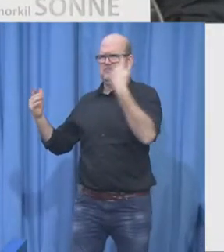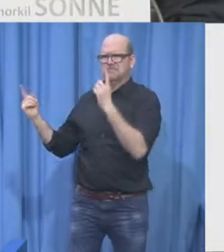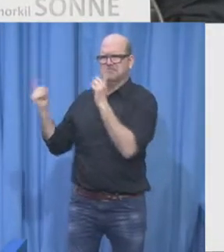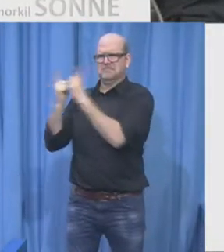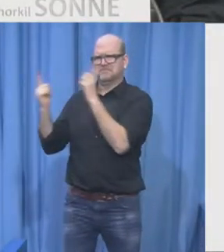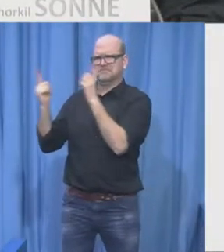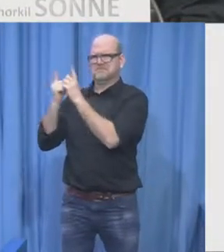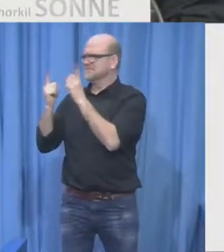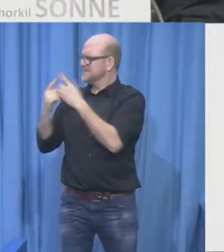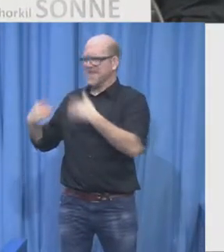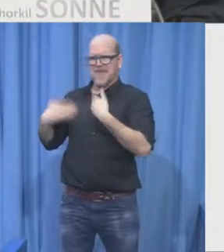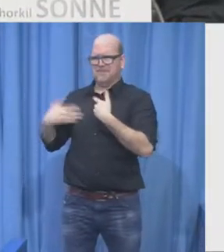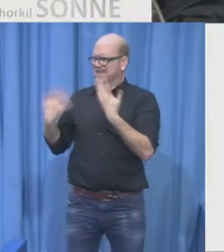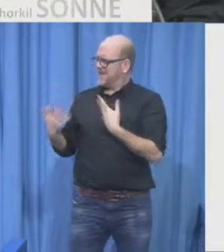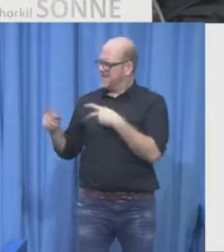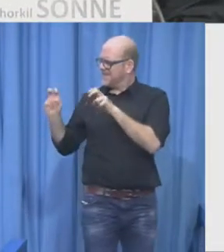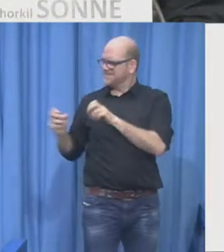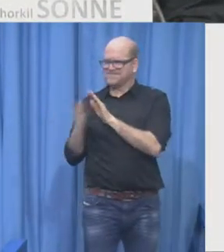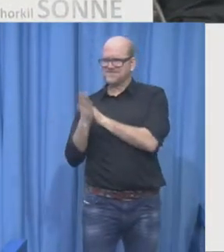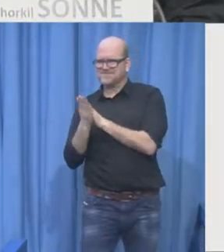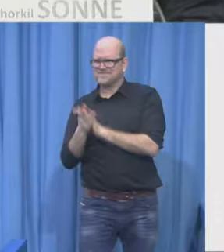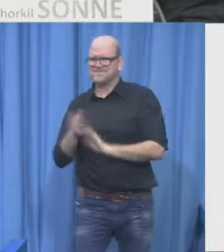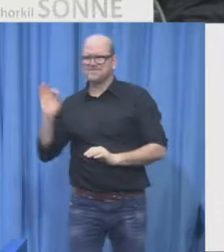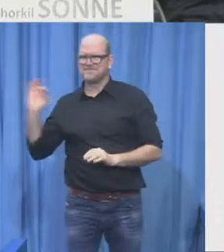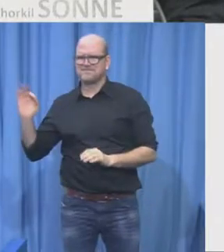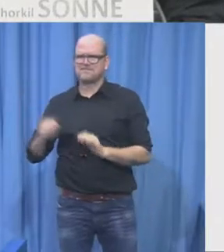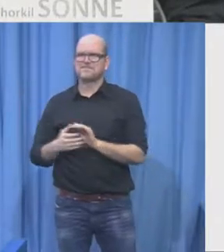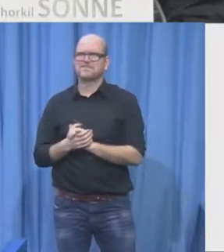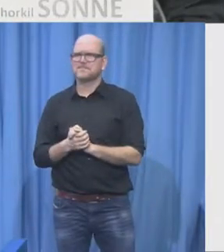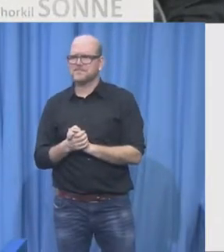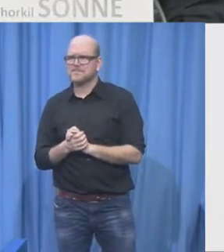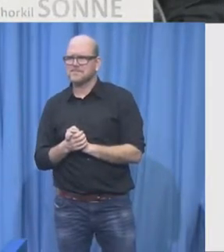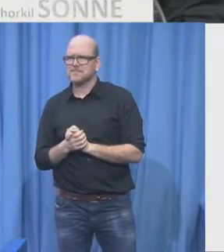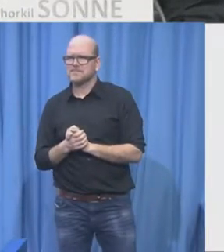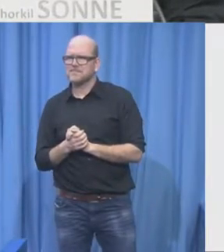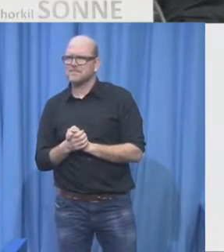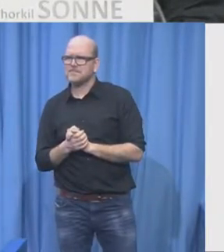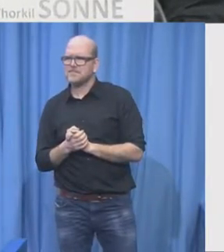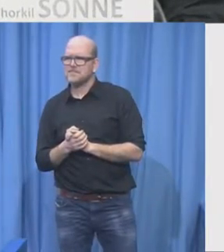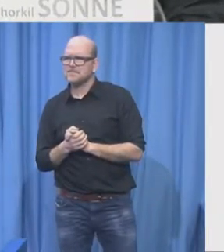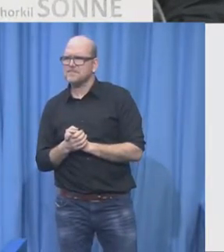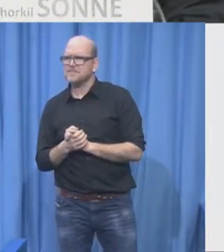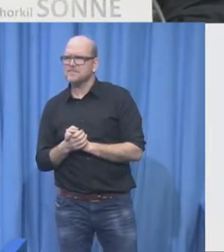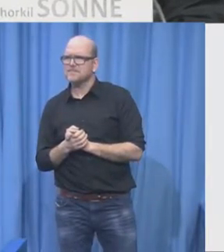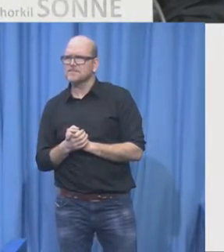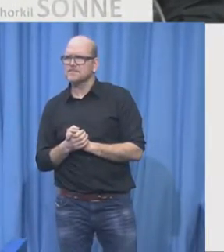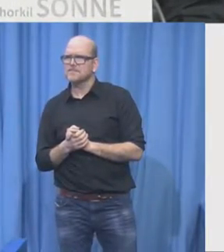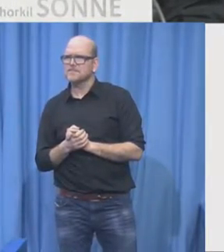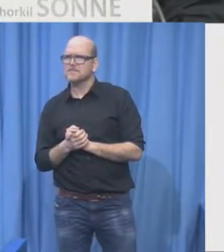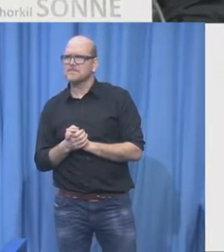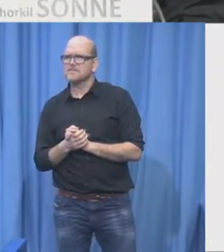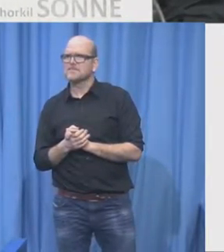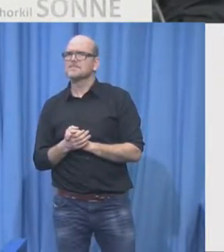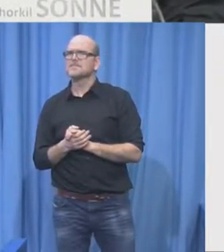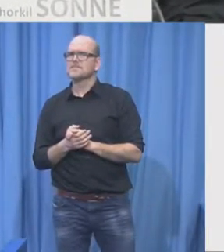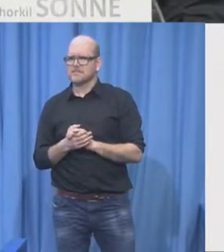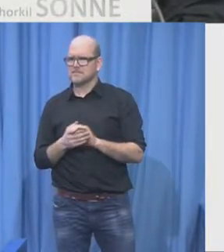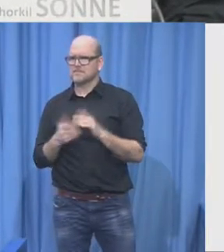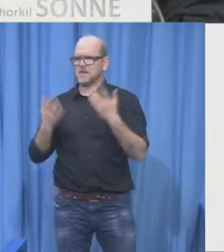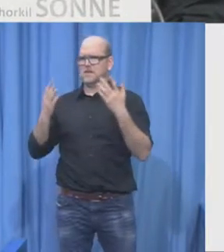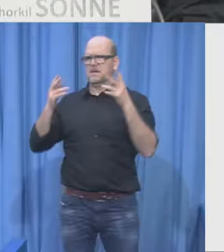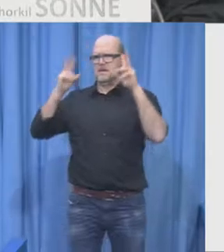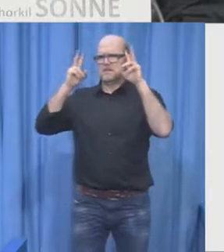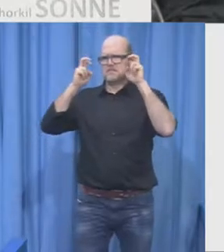I would like to talk about dandelions, because it's not about autism, it's not about specialists, it's really